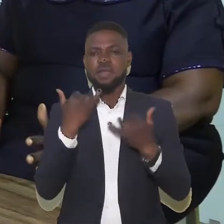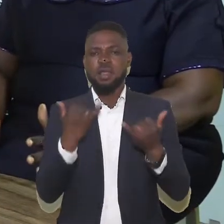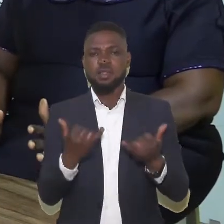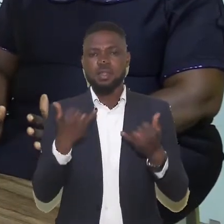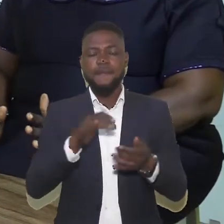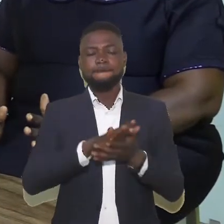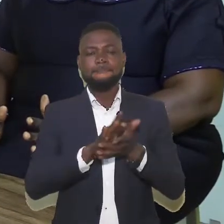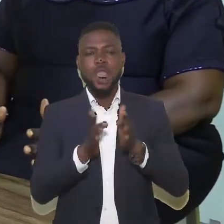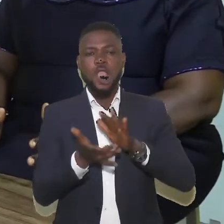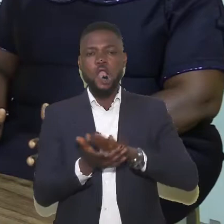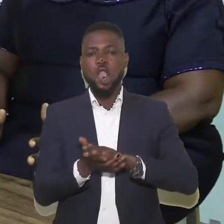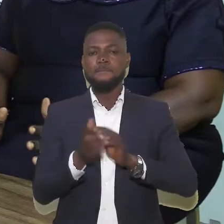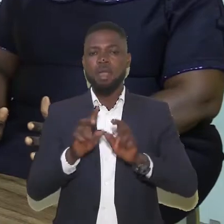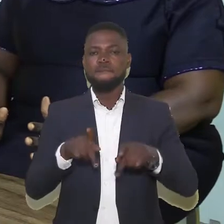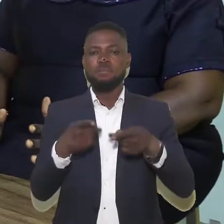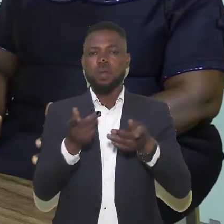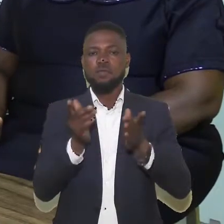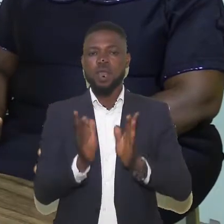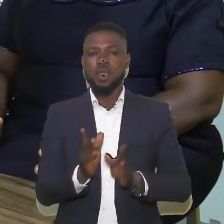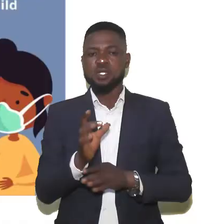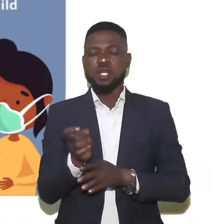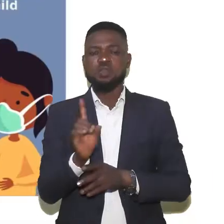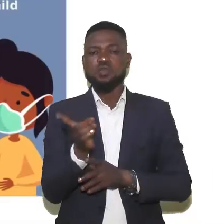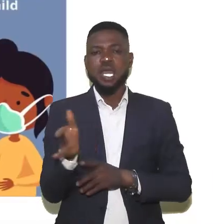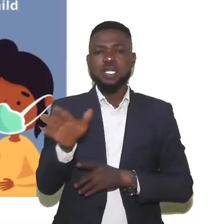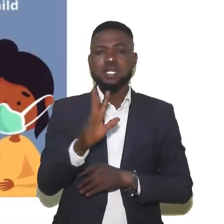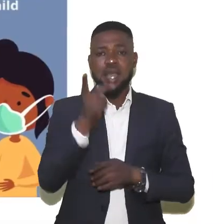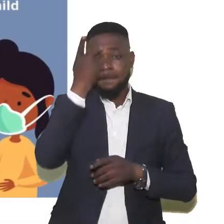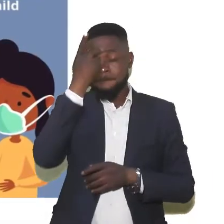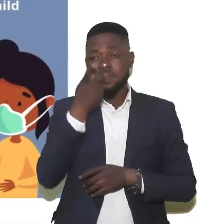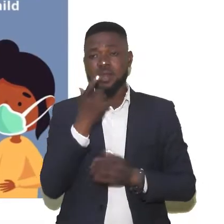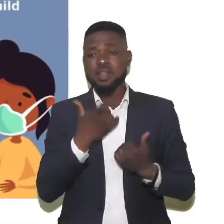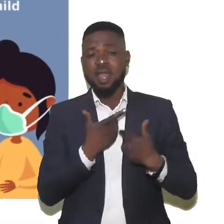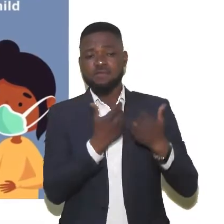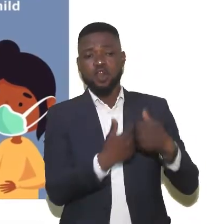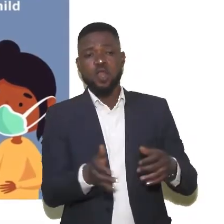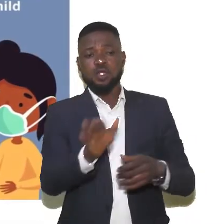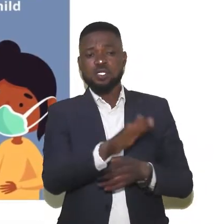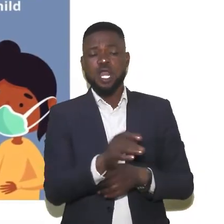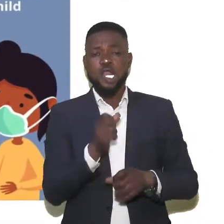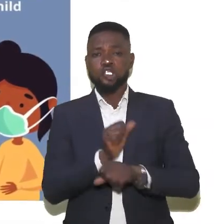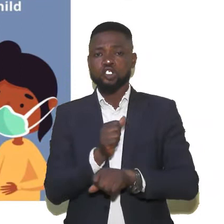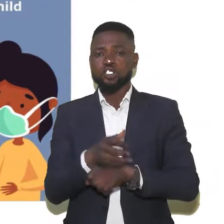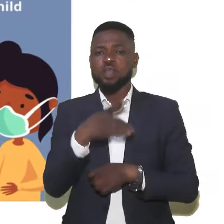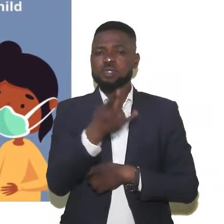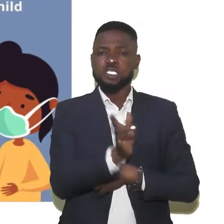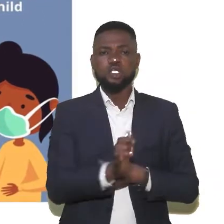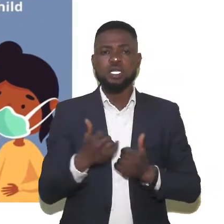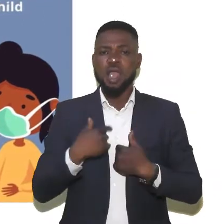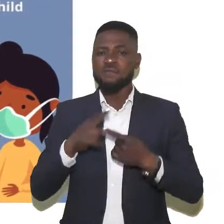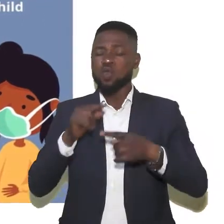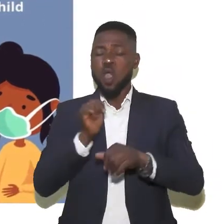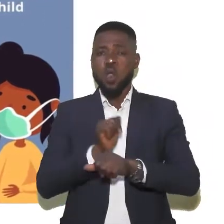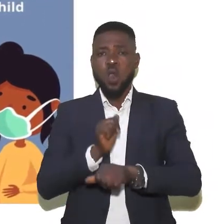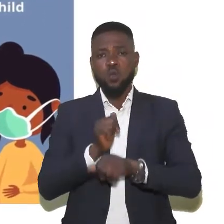have now become providers, where their parents have lost their jobs, the children are asked to